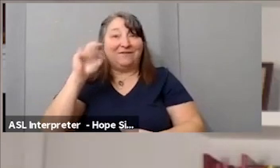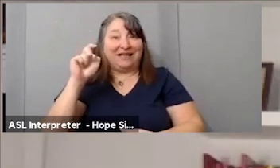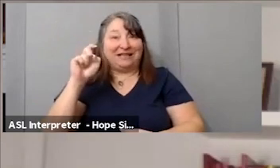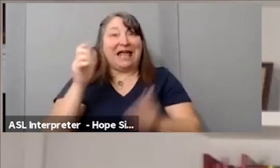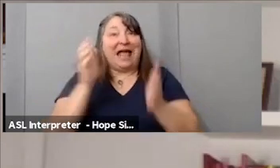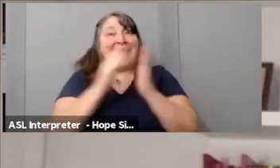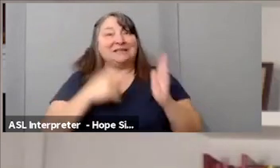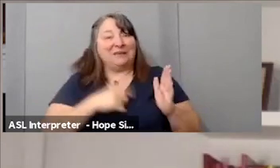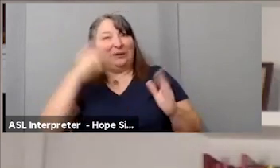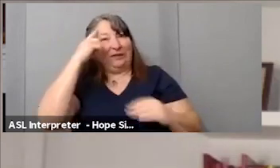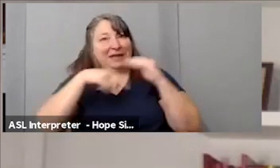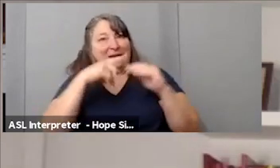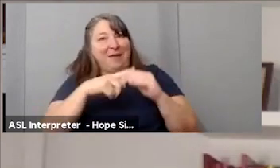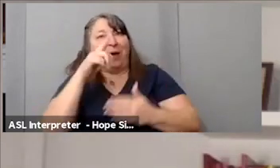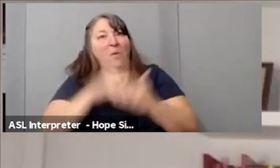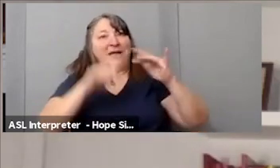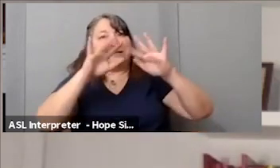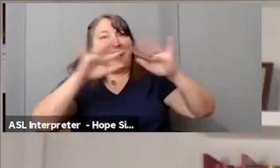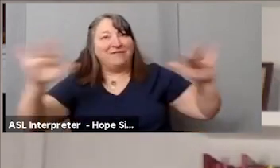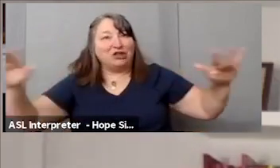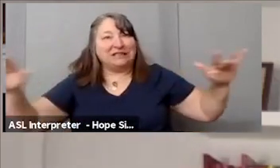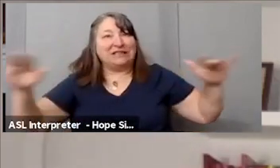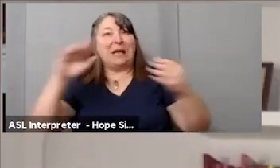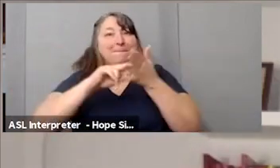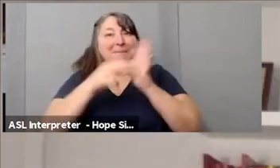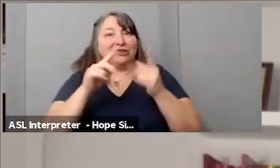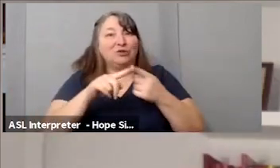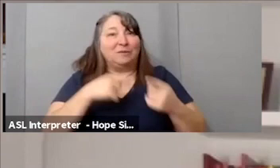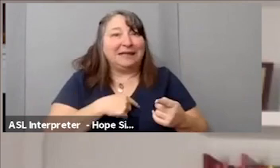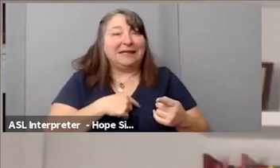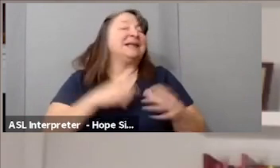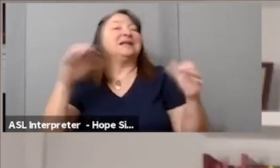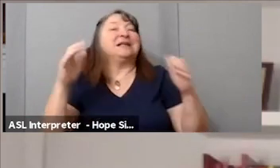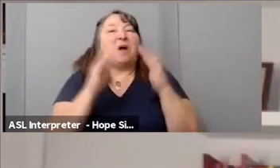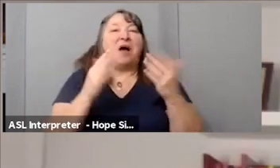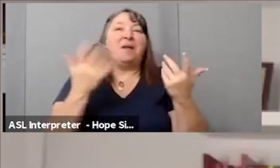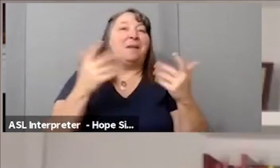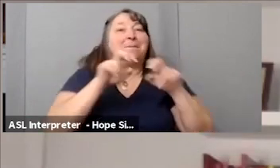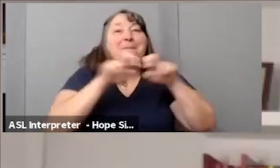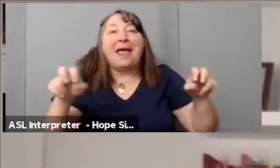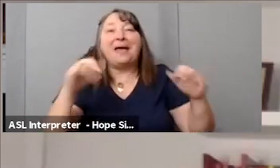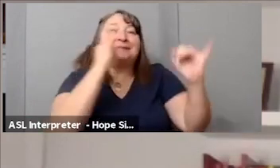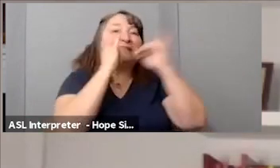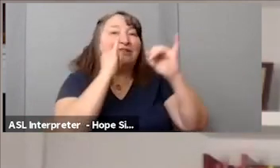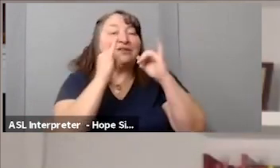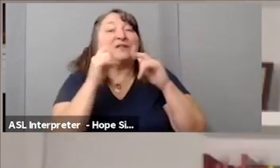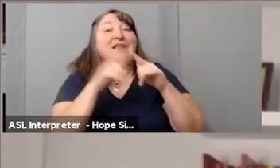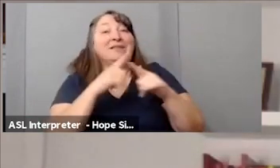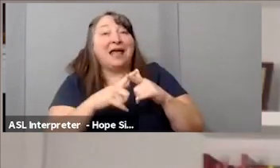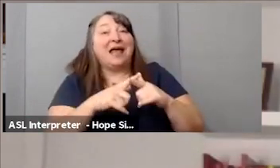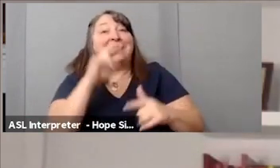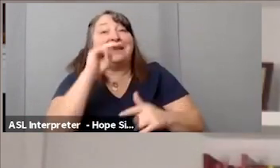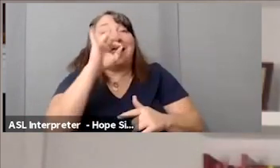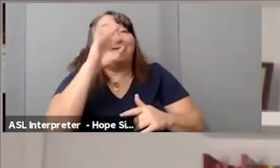to think about what diversity meant to me, and I'd done smaller things with them, whether it was panels or interviews. And then they proposed the idea that I actually be a